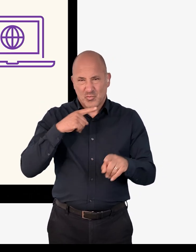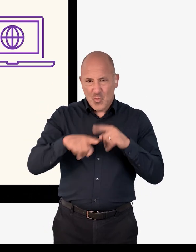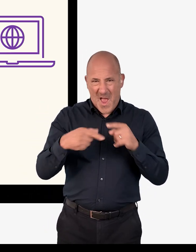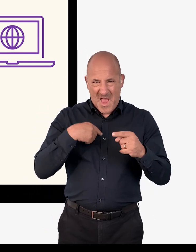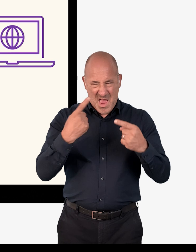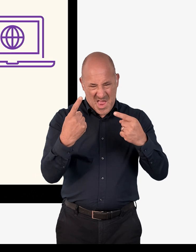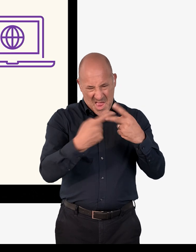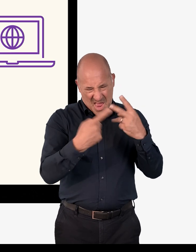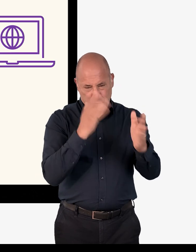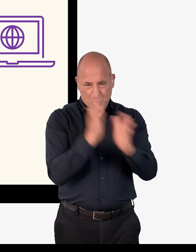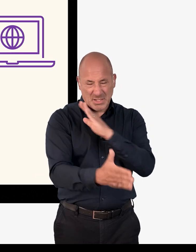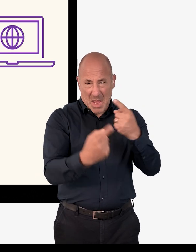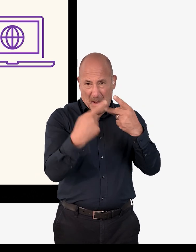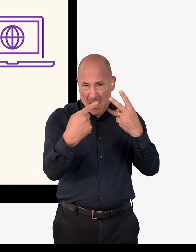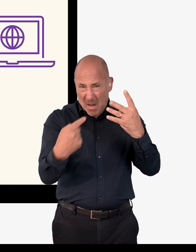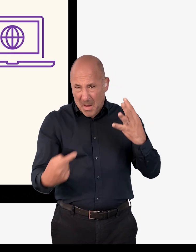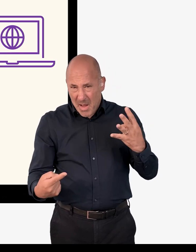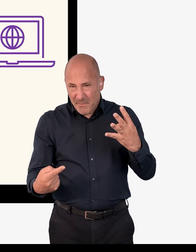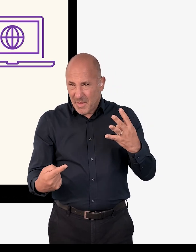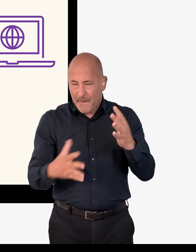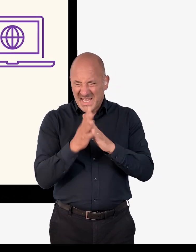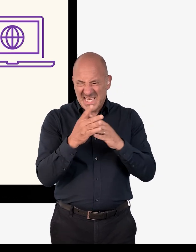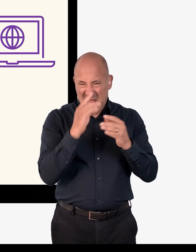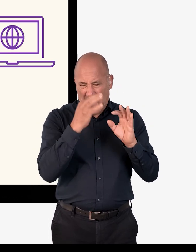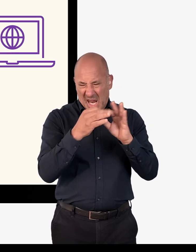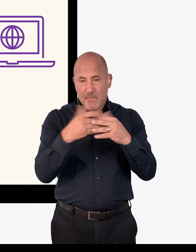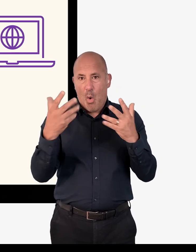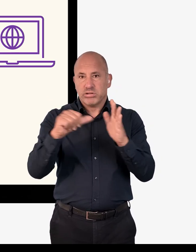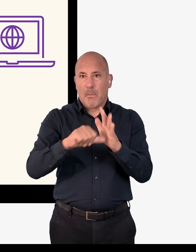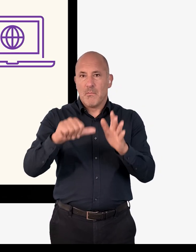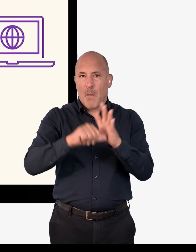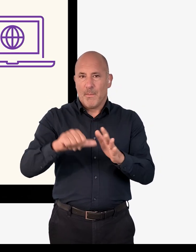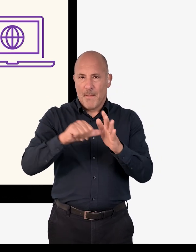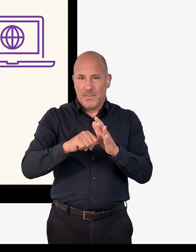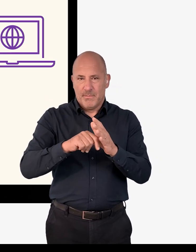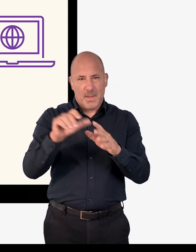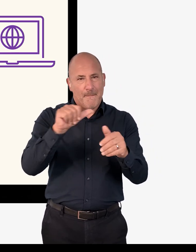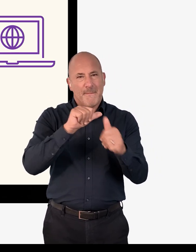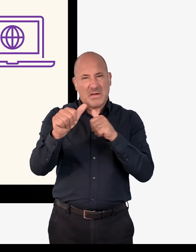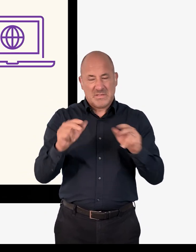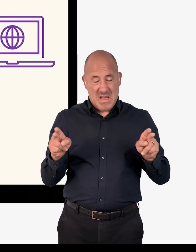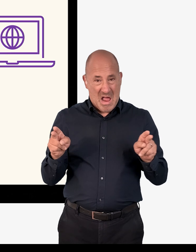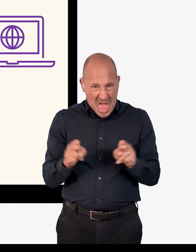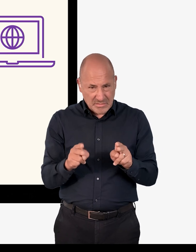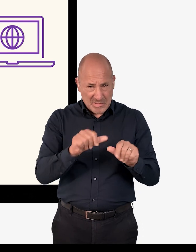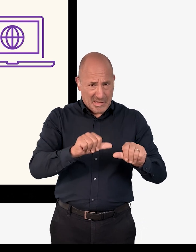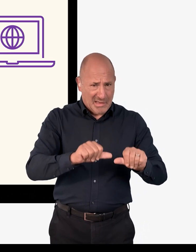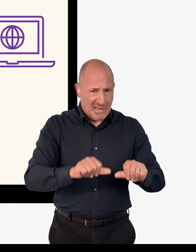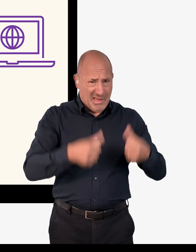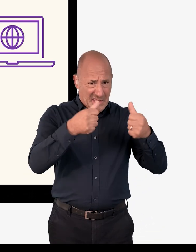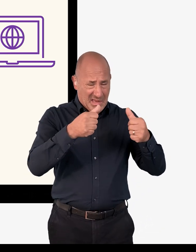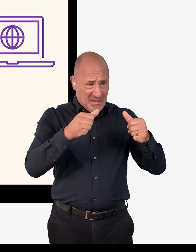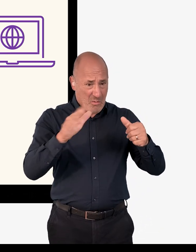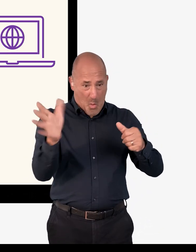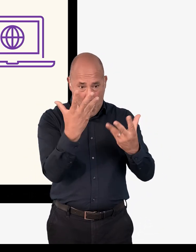be tempting to try and do lots of things at once, but this tends to lead to problems. It is better to do less